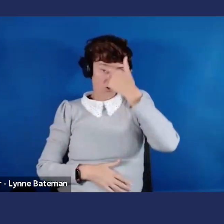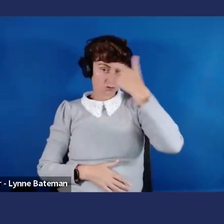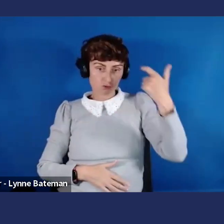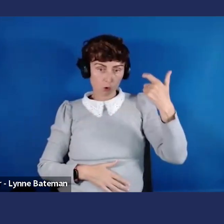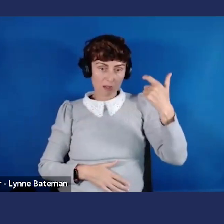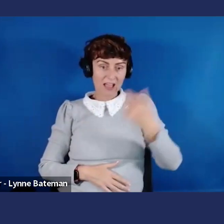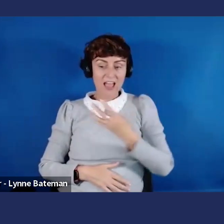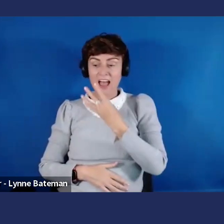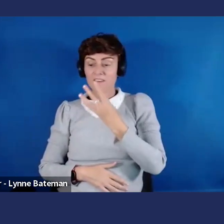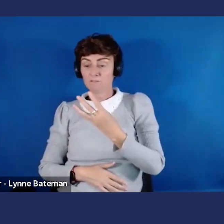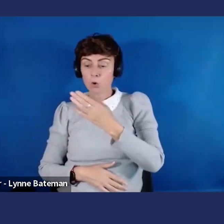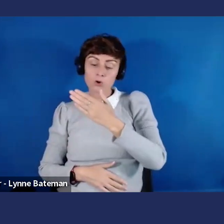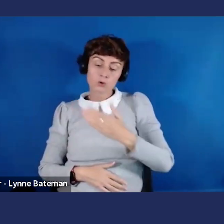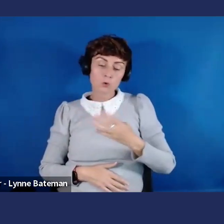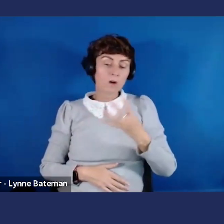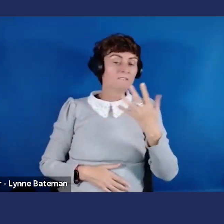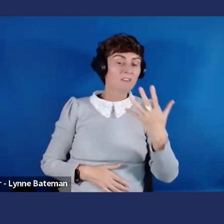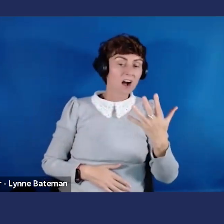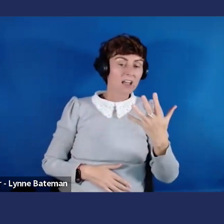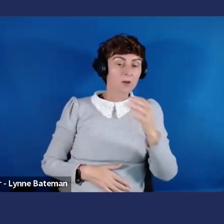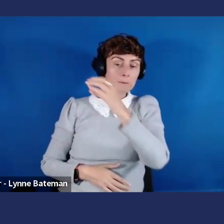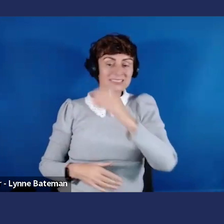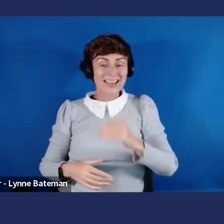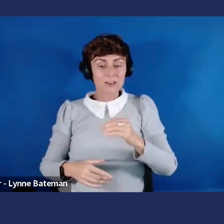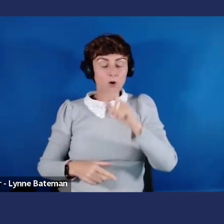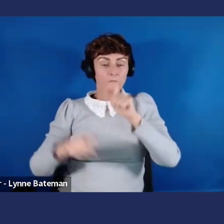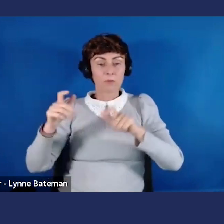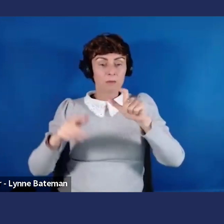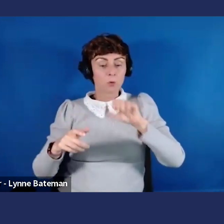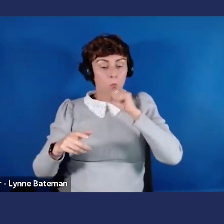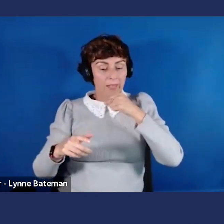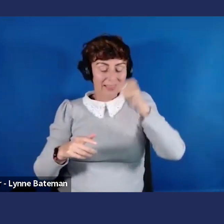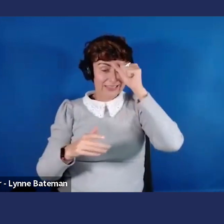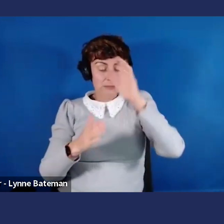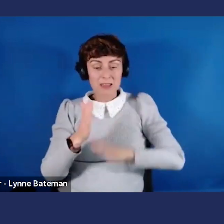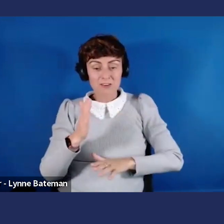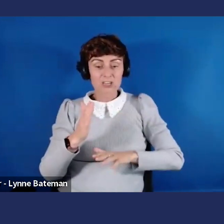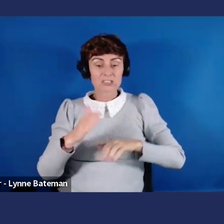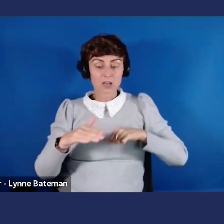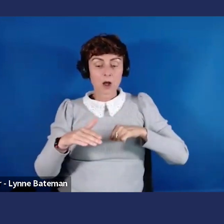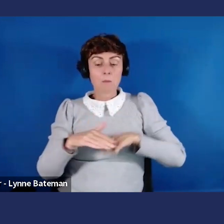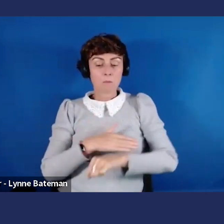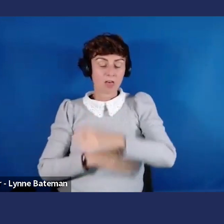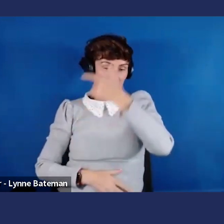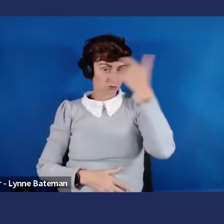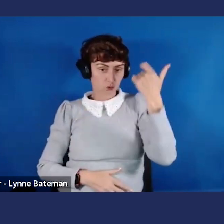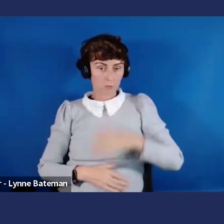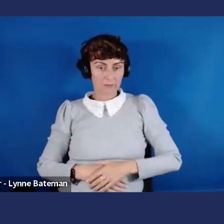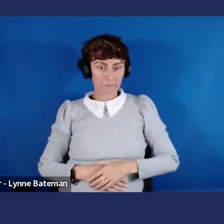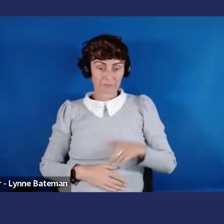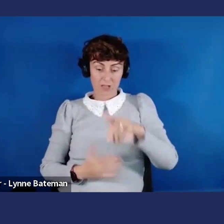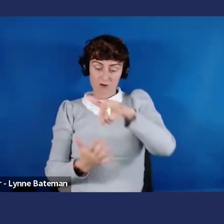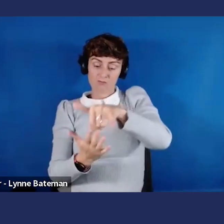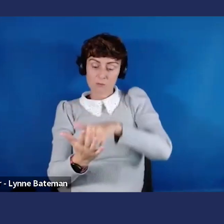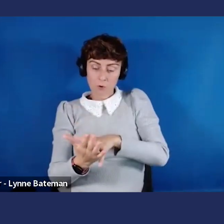go on to experience post-traumatic stress disorders. The report really identified 4 main areas